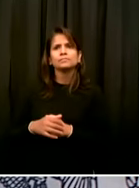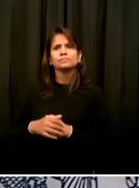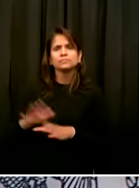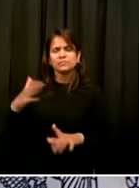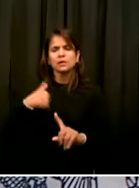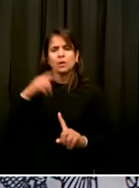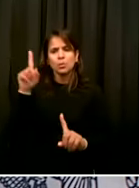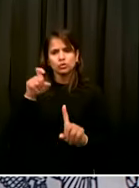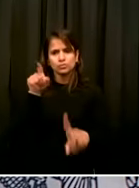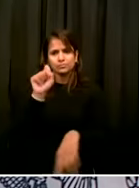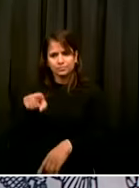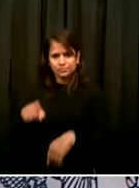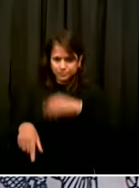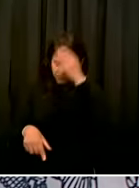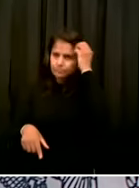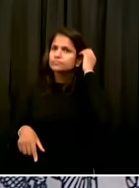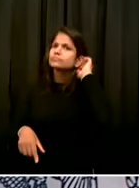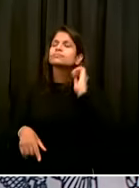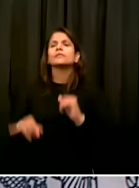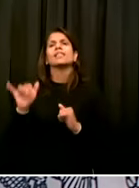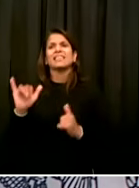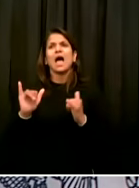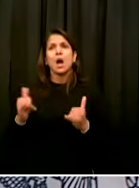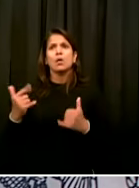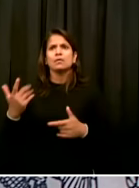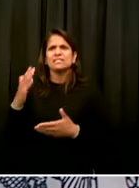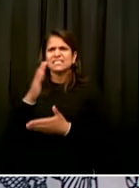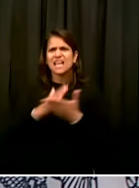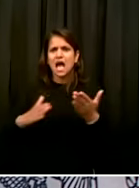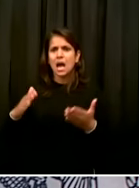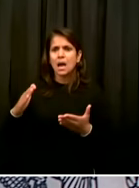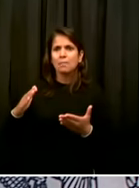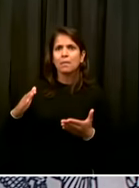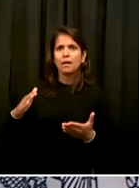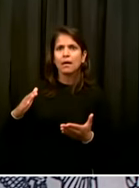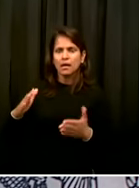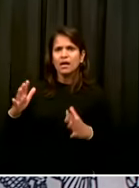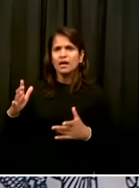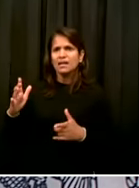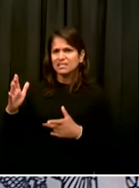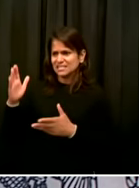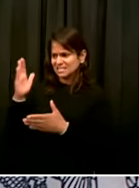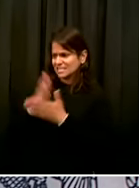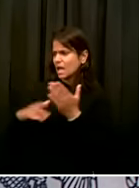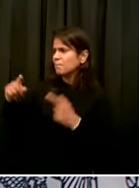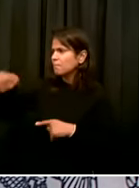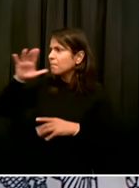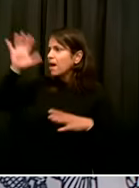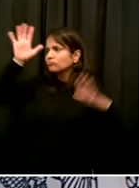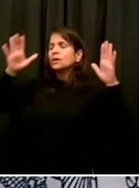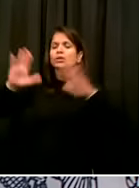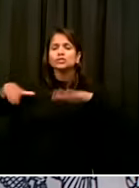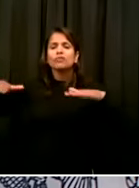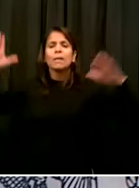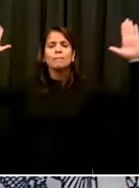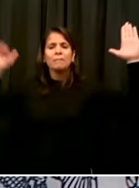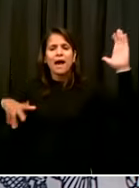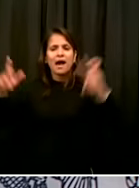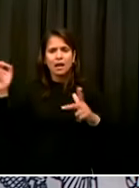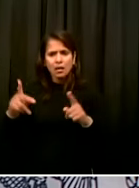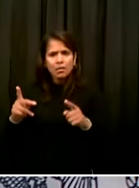how much of an outreach is the city planning, if it hasn't already, to really bring home the messaging